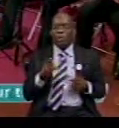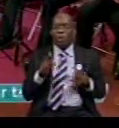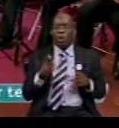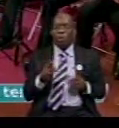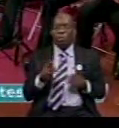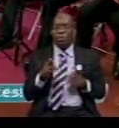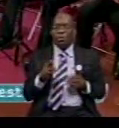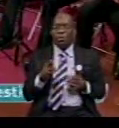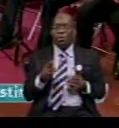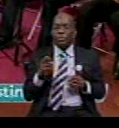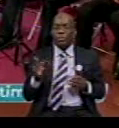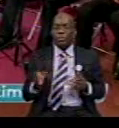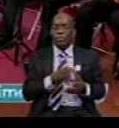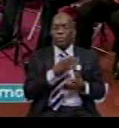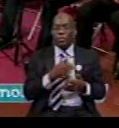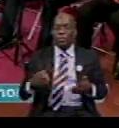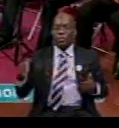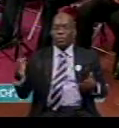Shake your body.